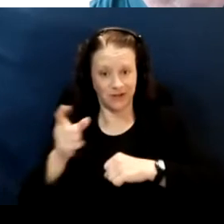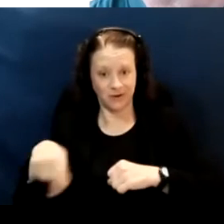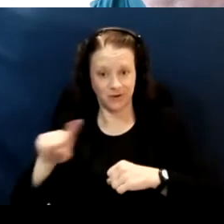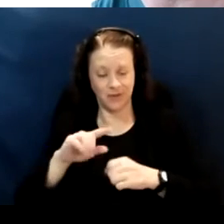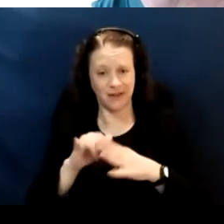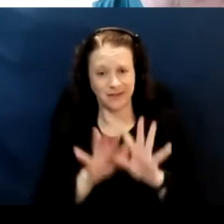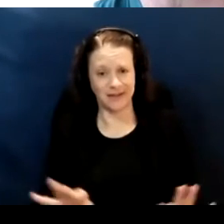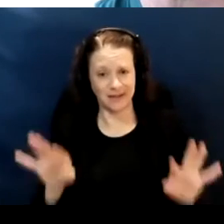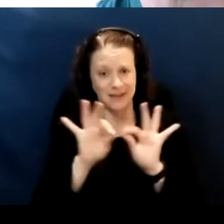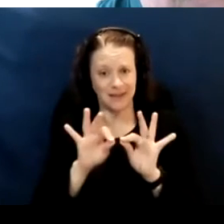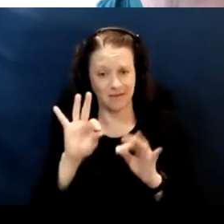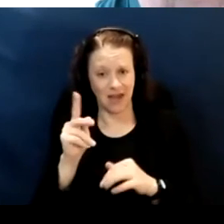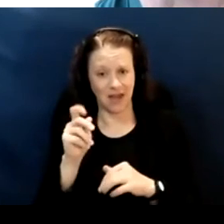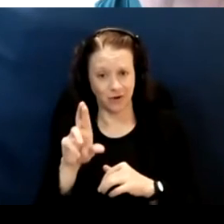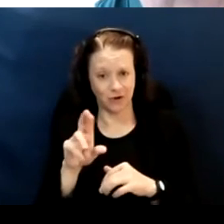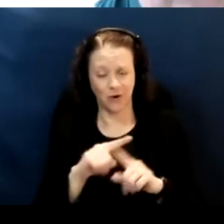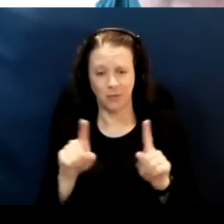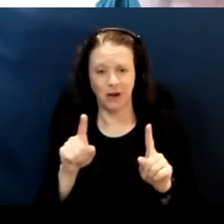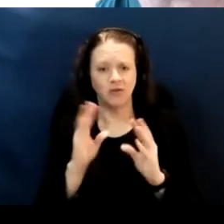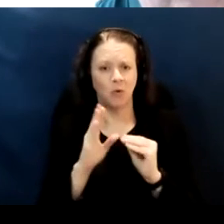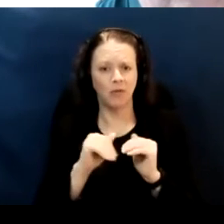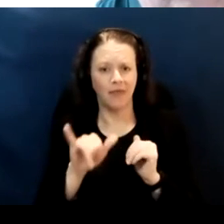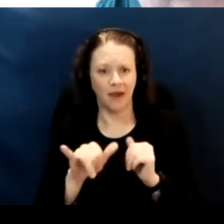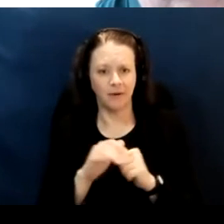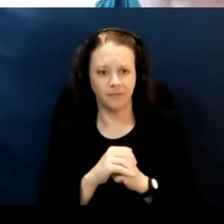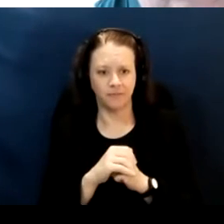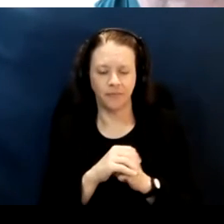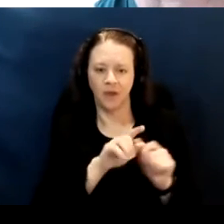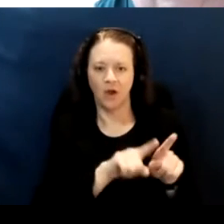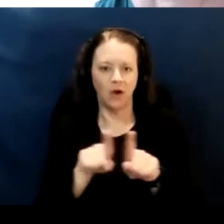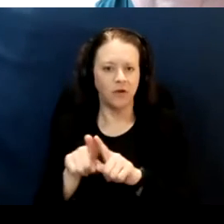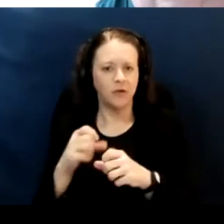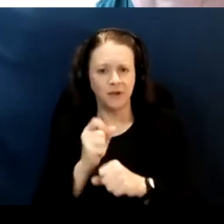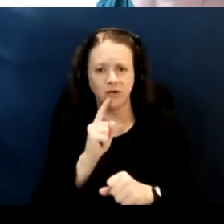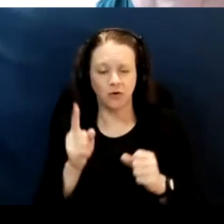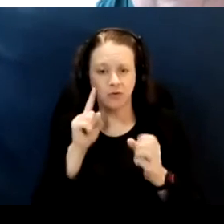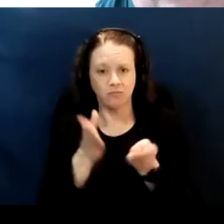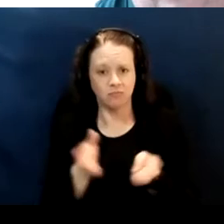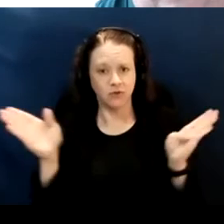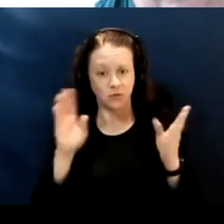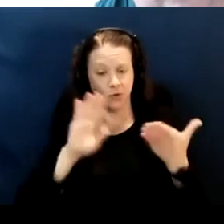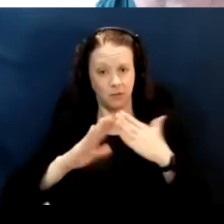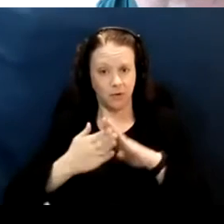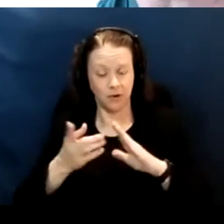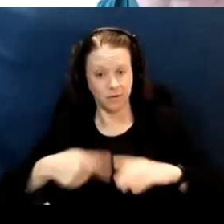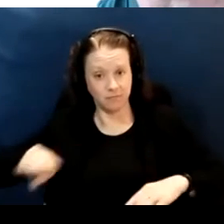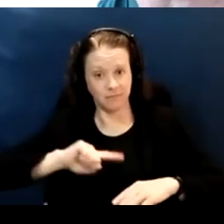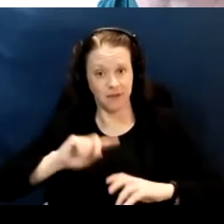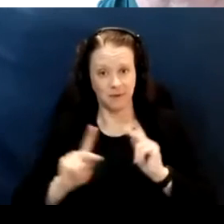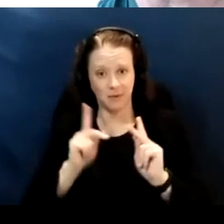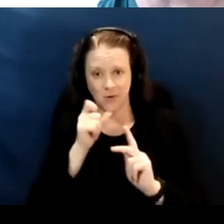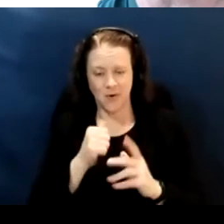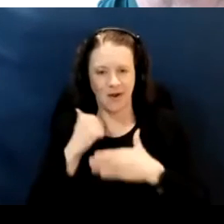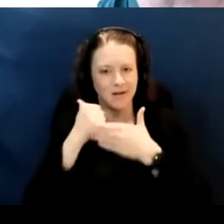but it's even more than that. Making sure that the community at large, those that actually help